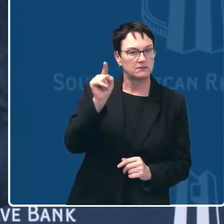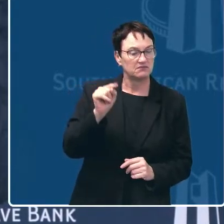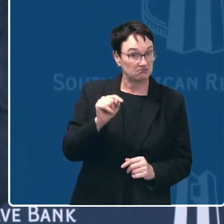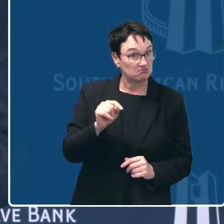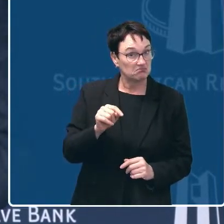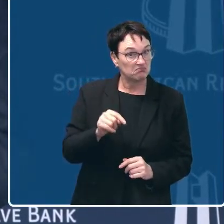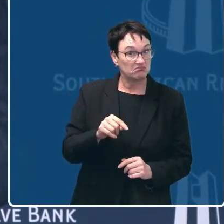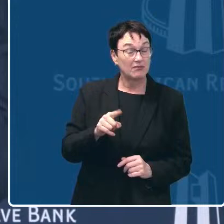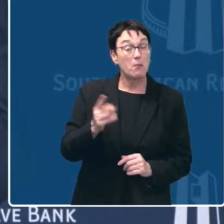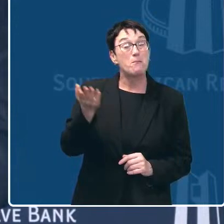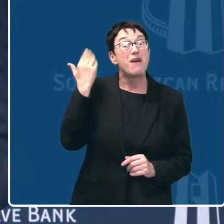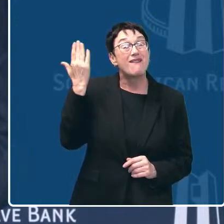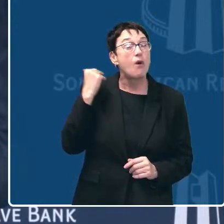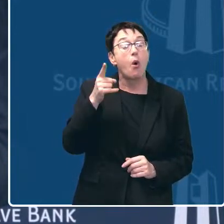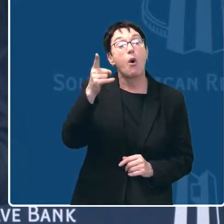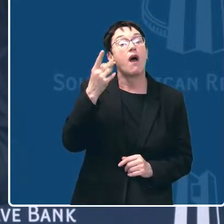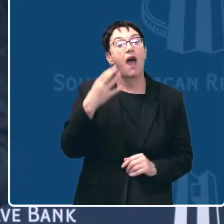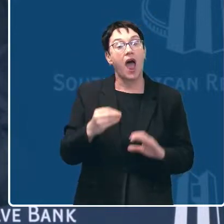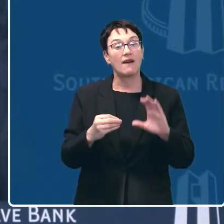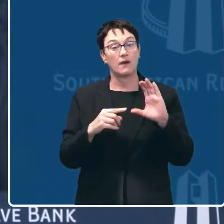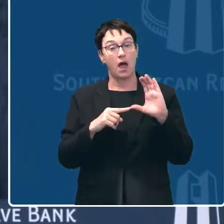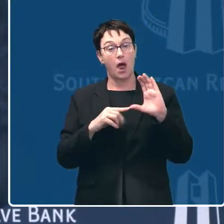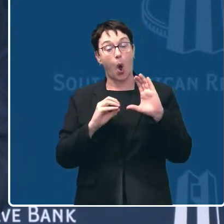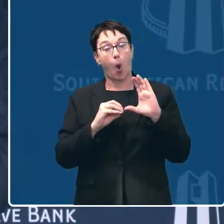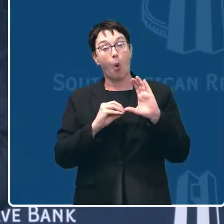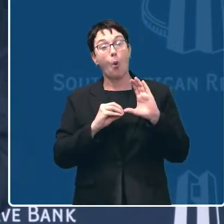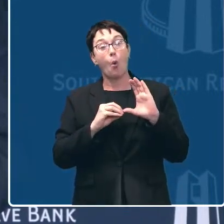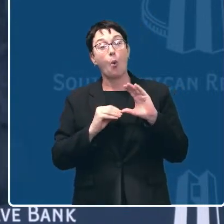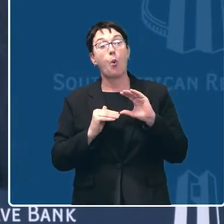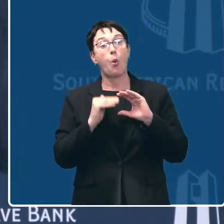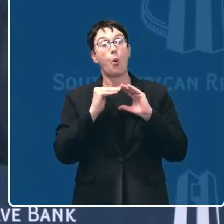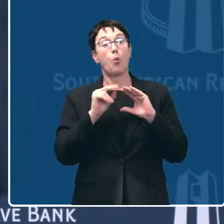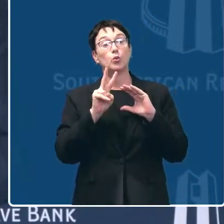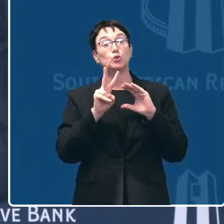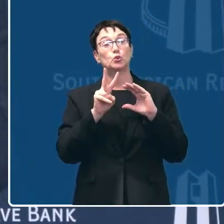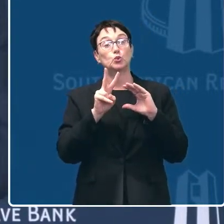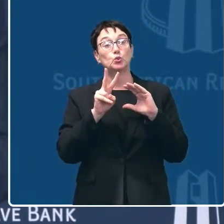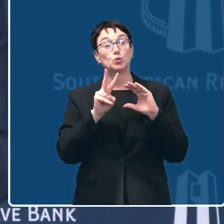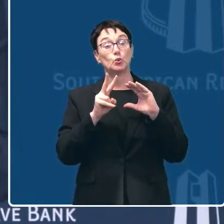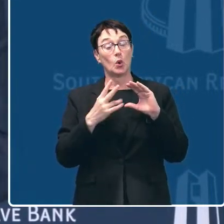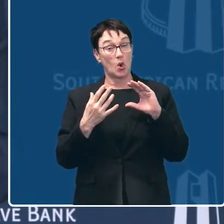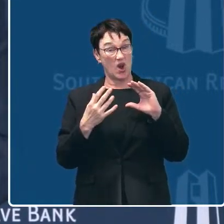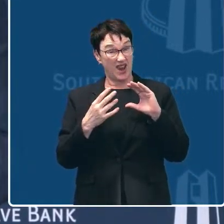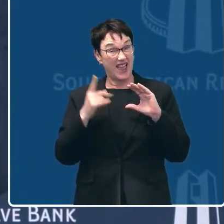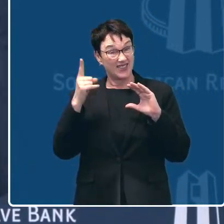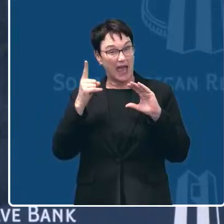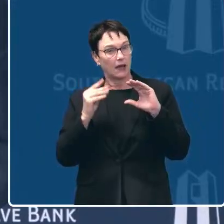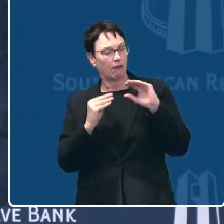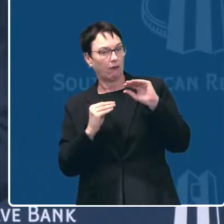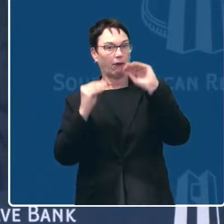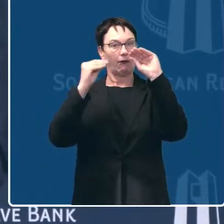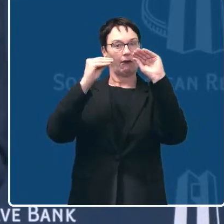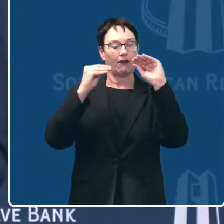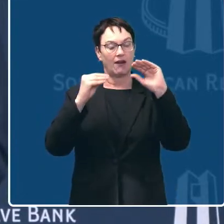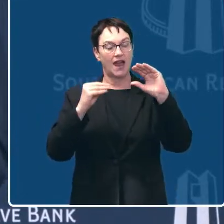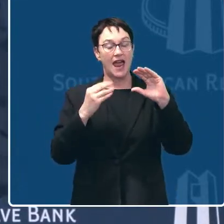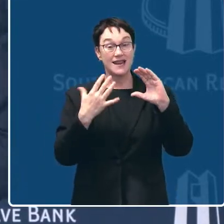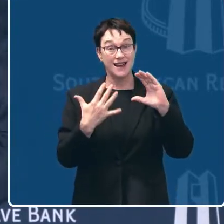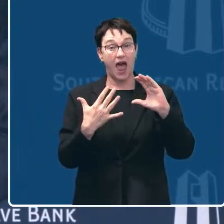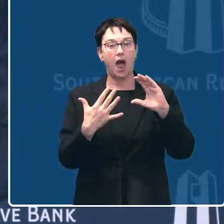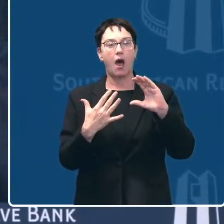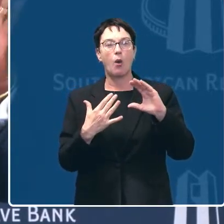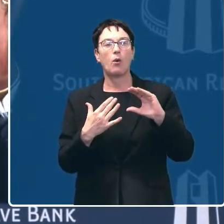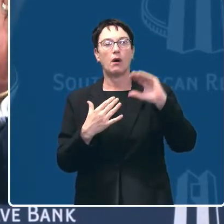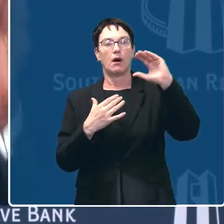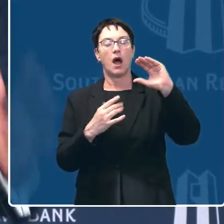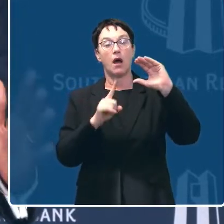range of 0 to 2%. And they revised the target from 0 to 2% to 1 to